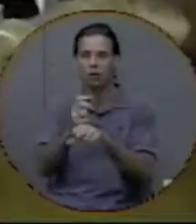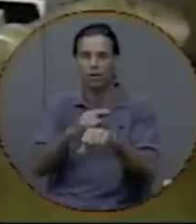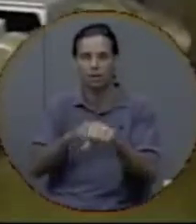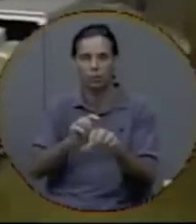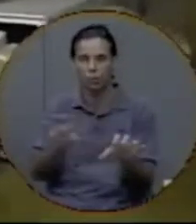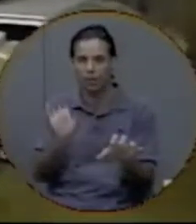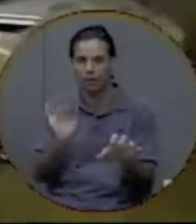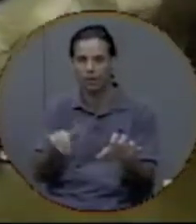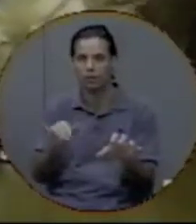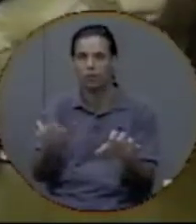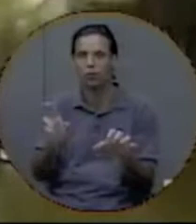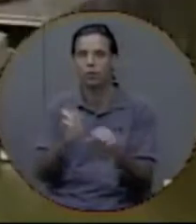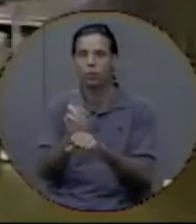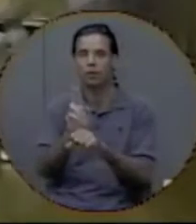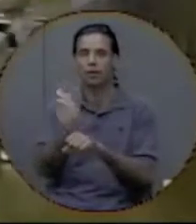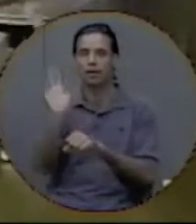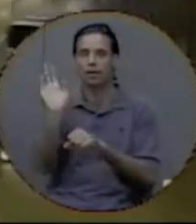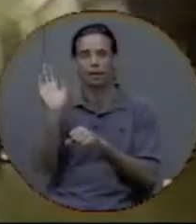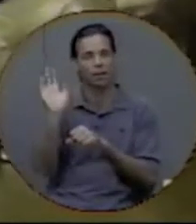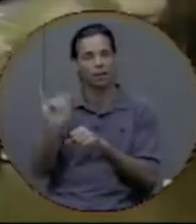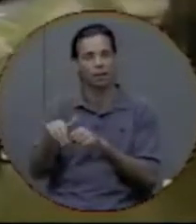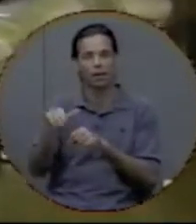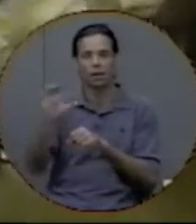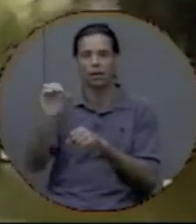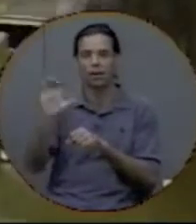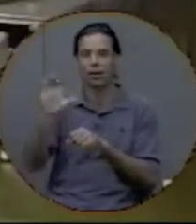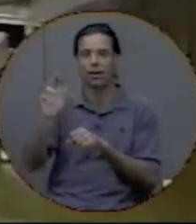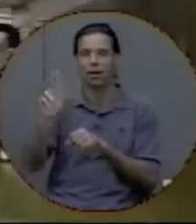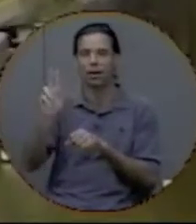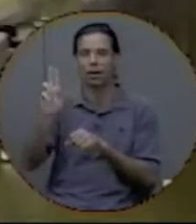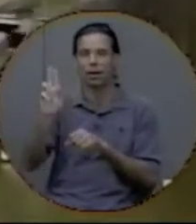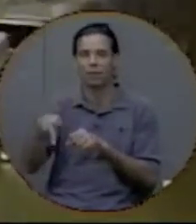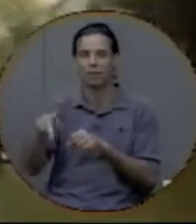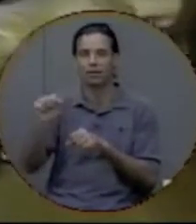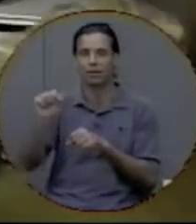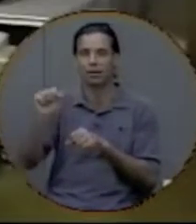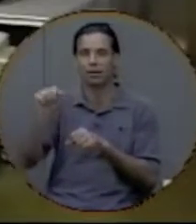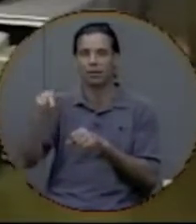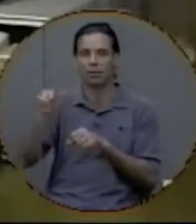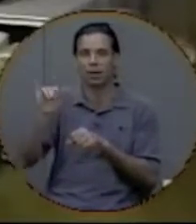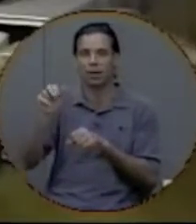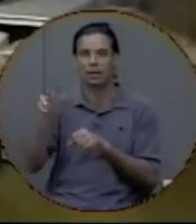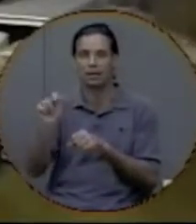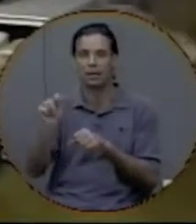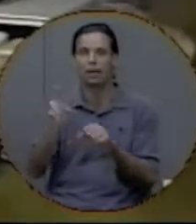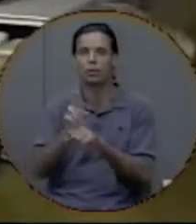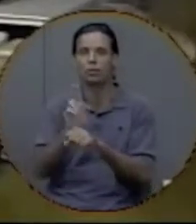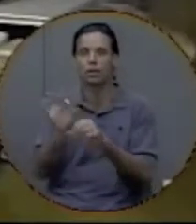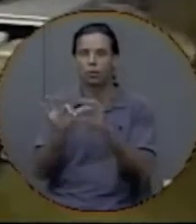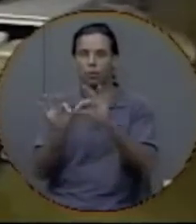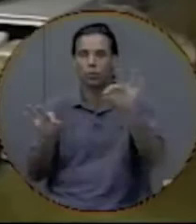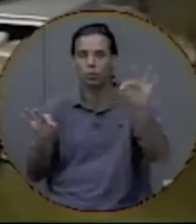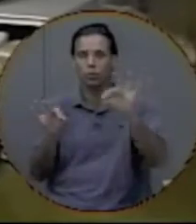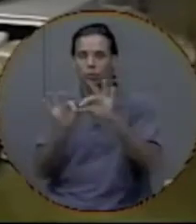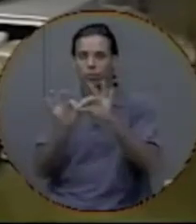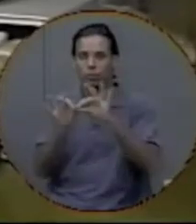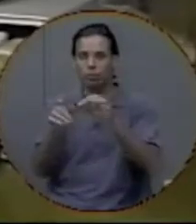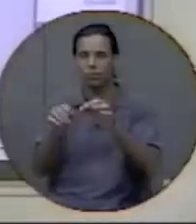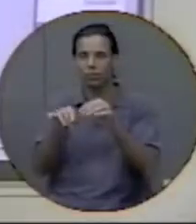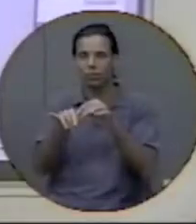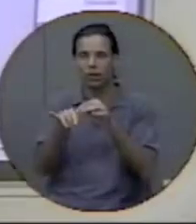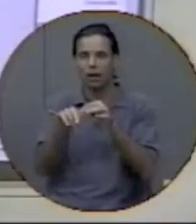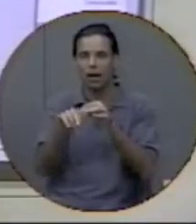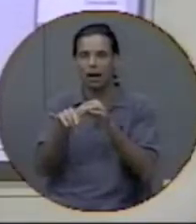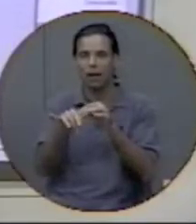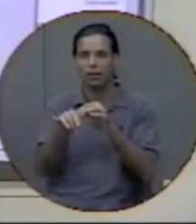with this cock-up splint, and he can go ahead and put like a stick in there or a dowel with a rubber tip at the end. Yep, that's